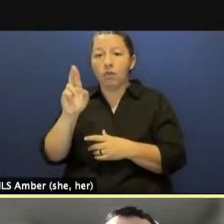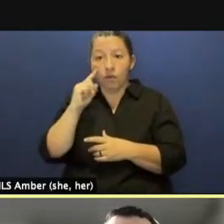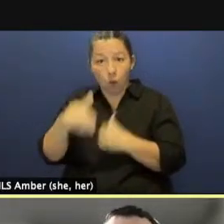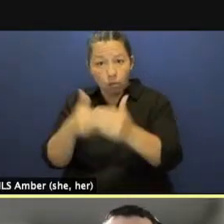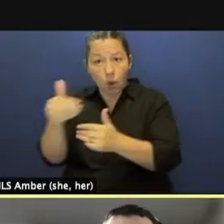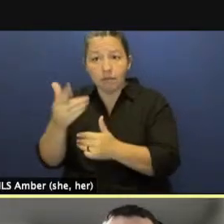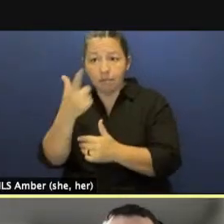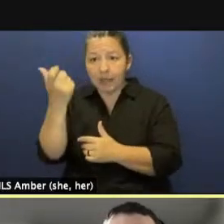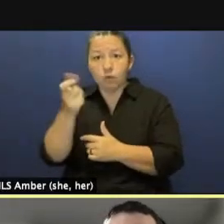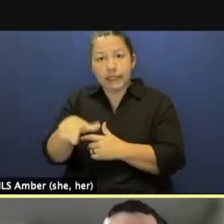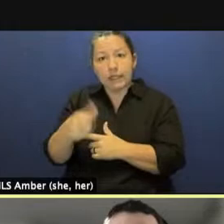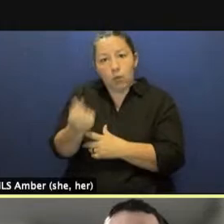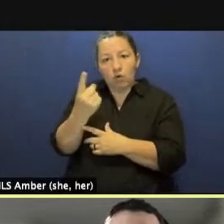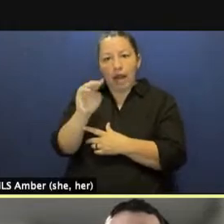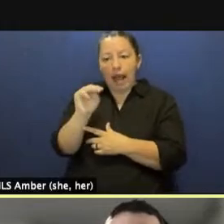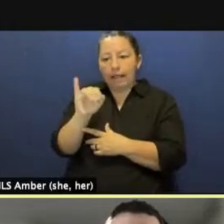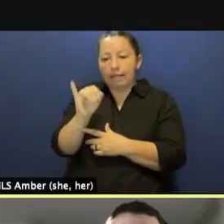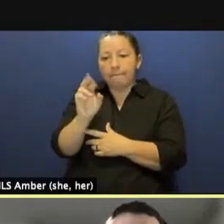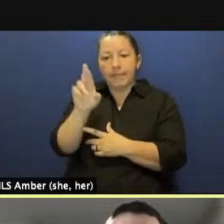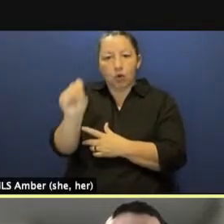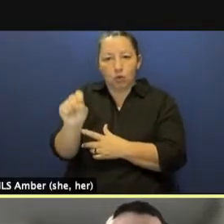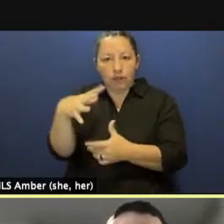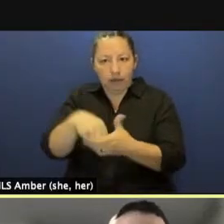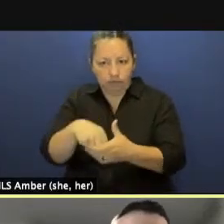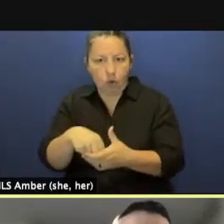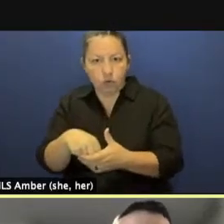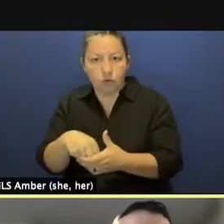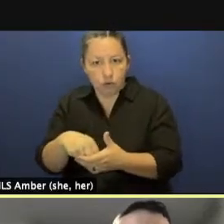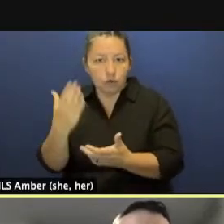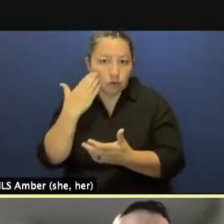So yeah, we know what we put in